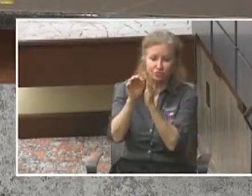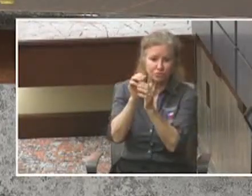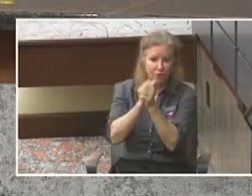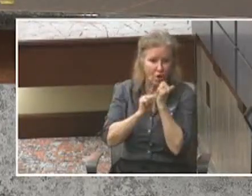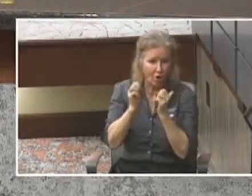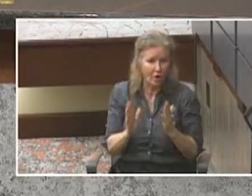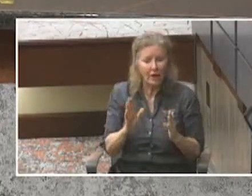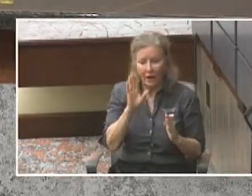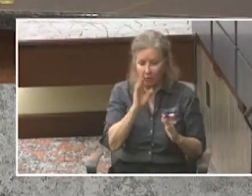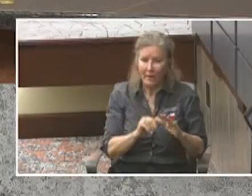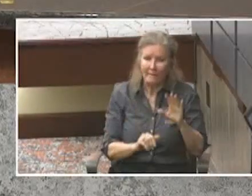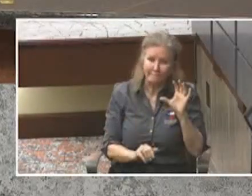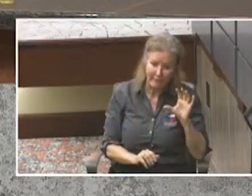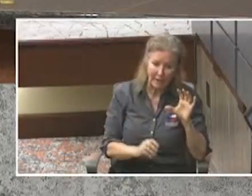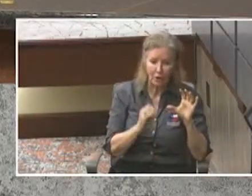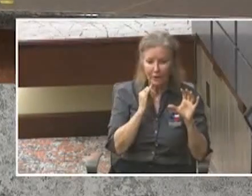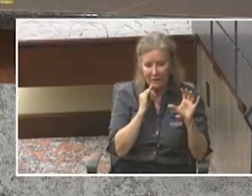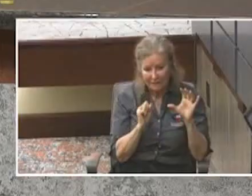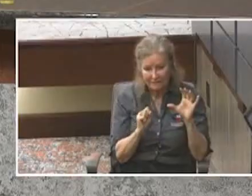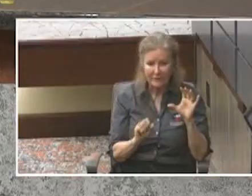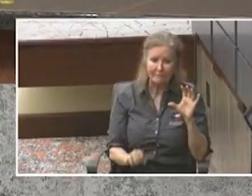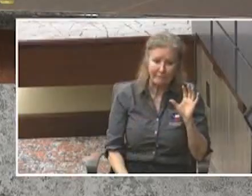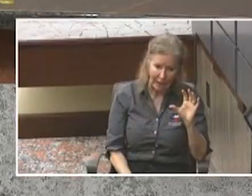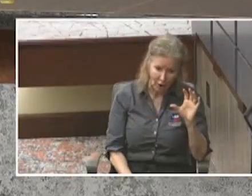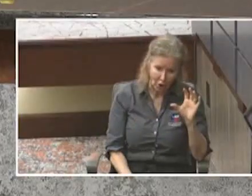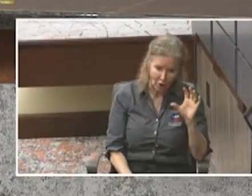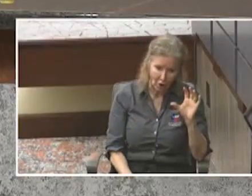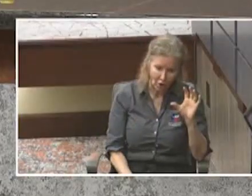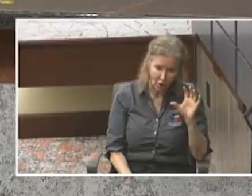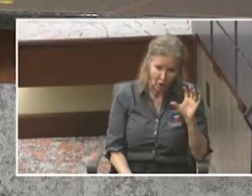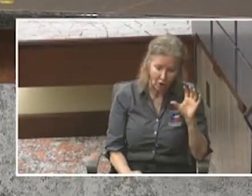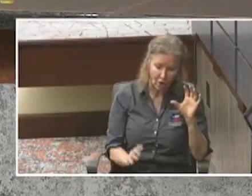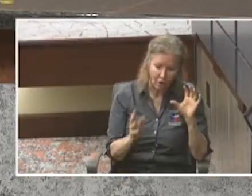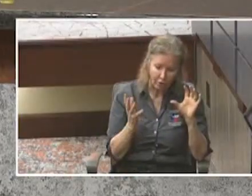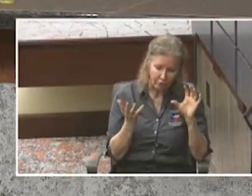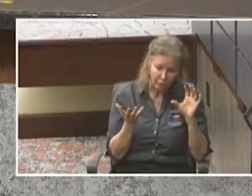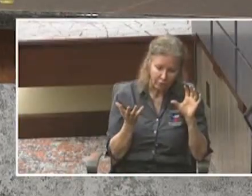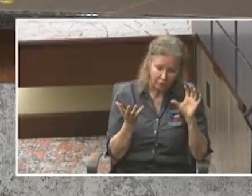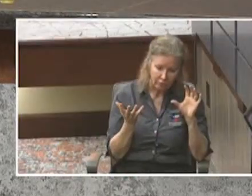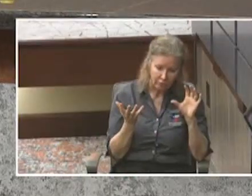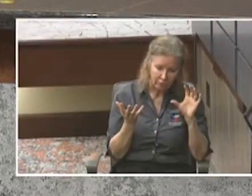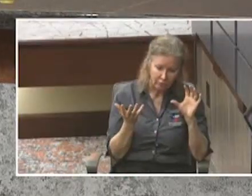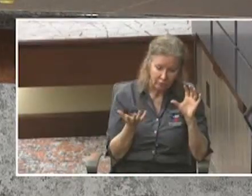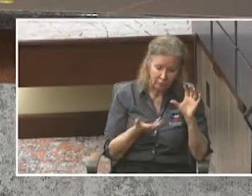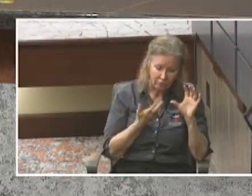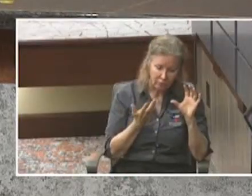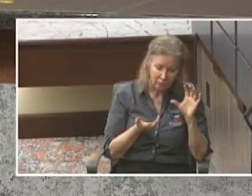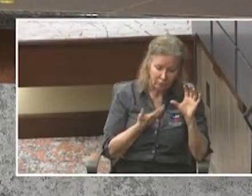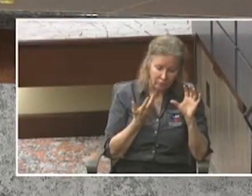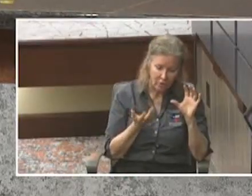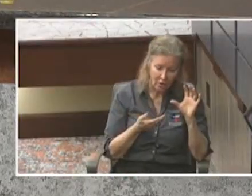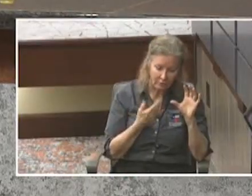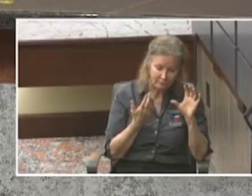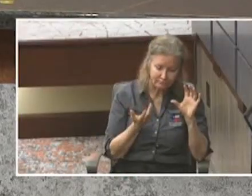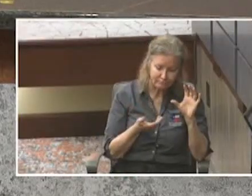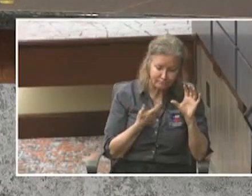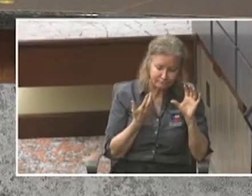Baylor, and that there are a variety of music